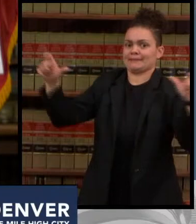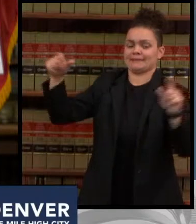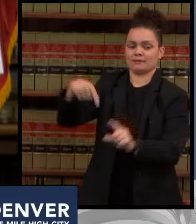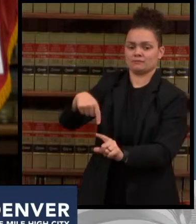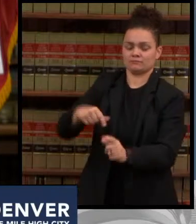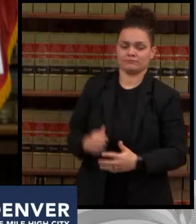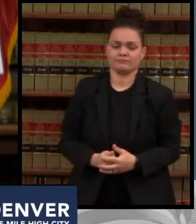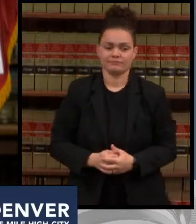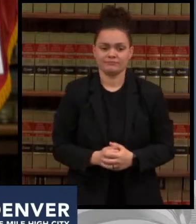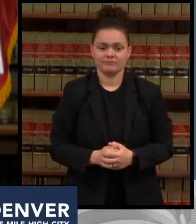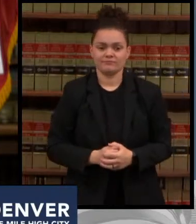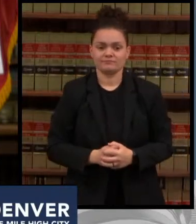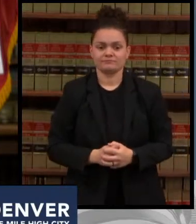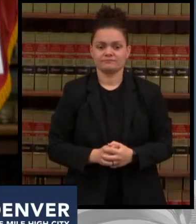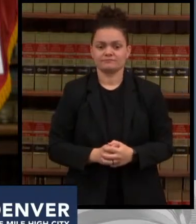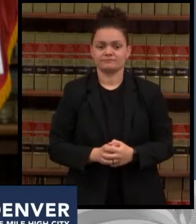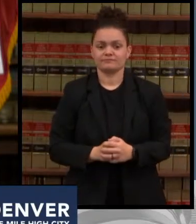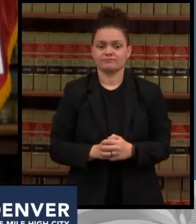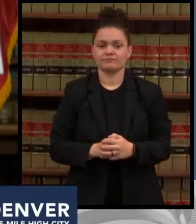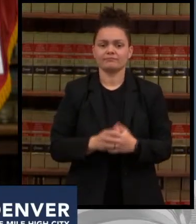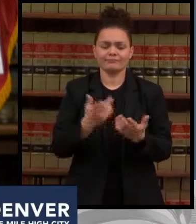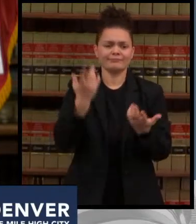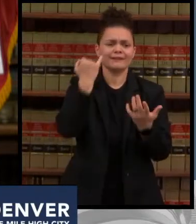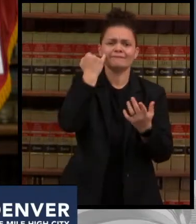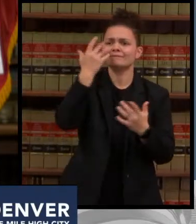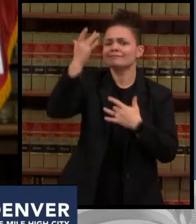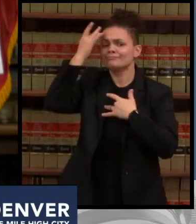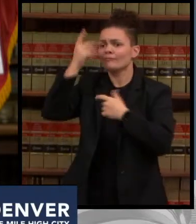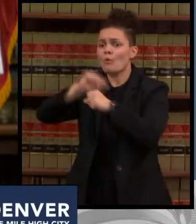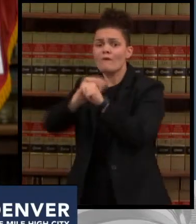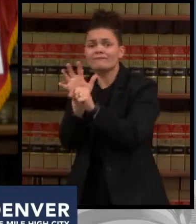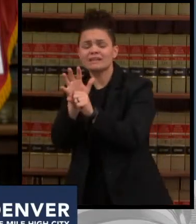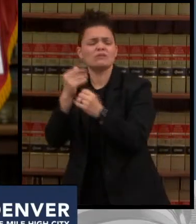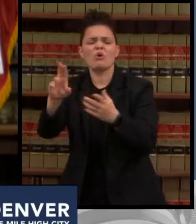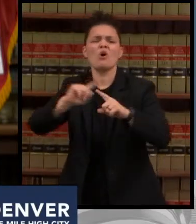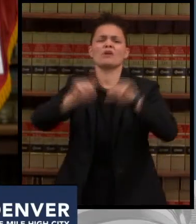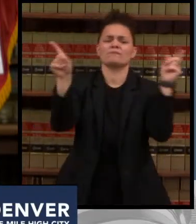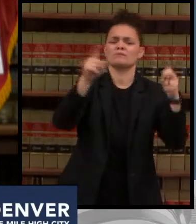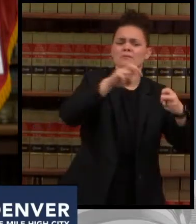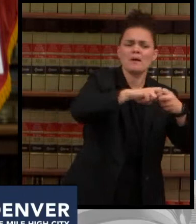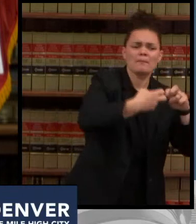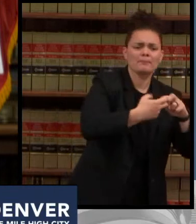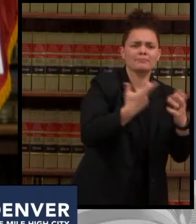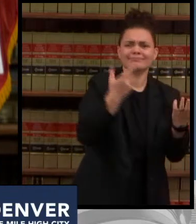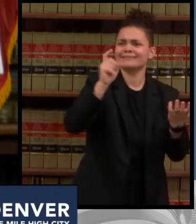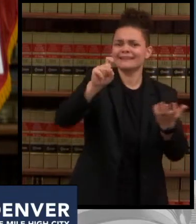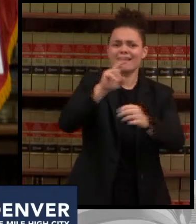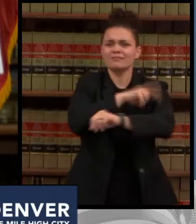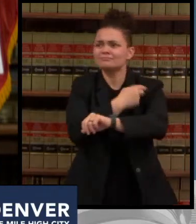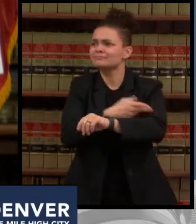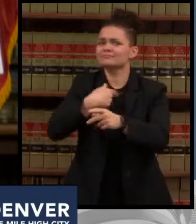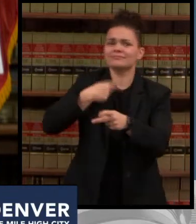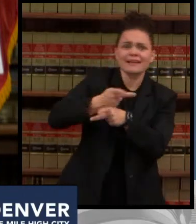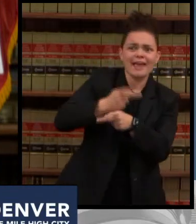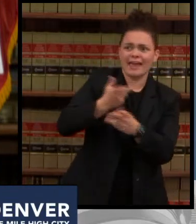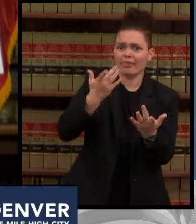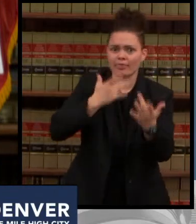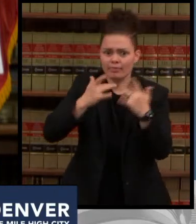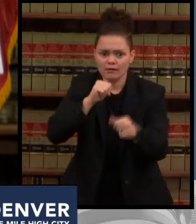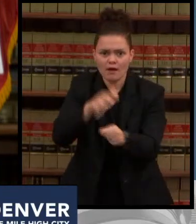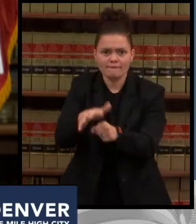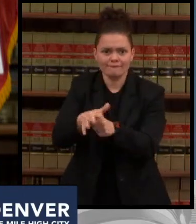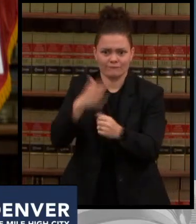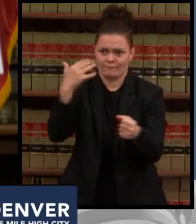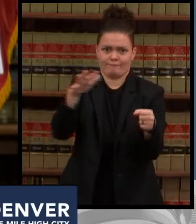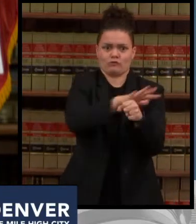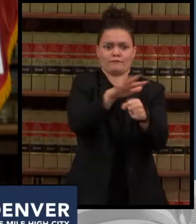else, could see that care being reduced or even rationed, and that will cost lives. As the holiday season